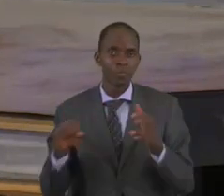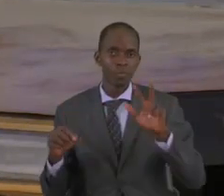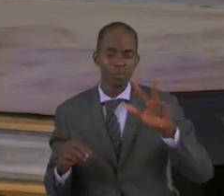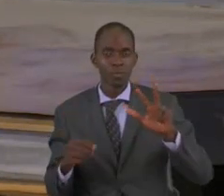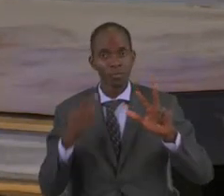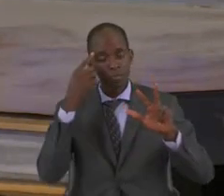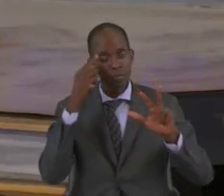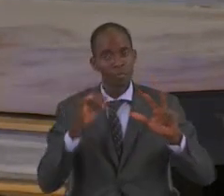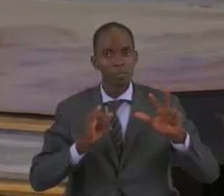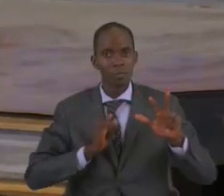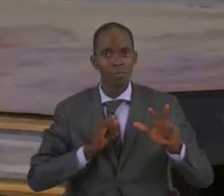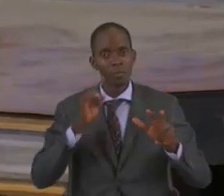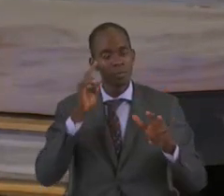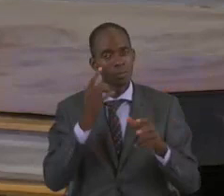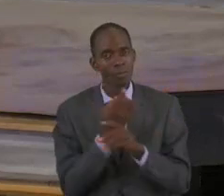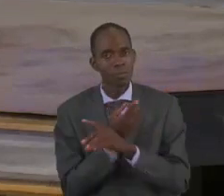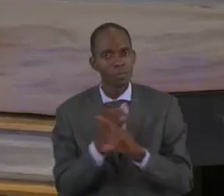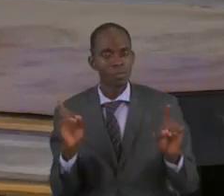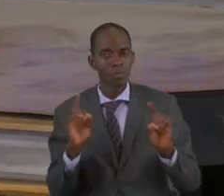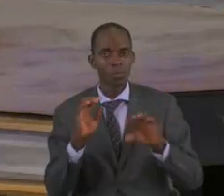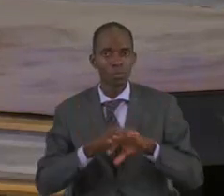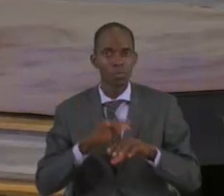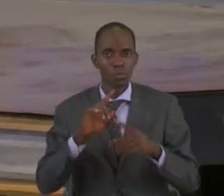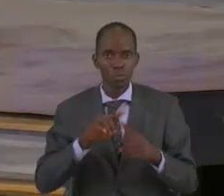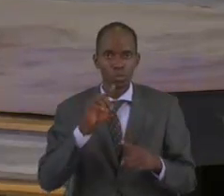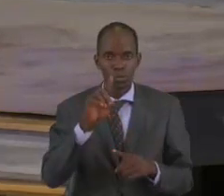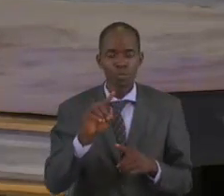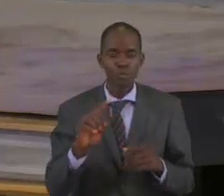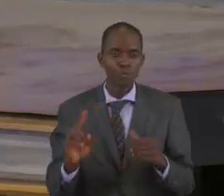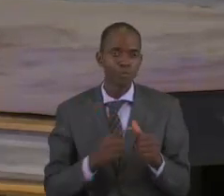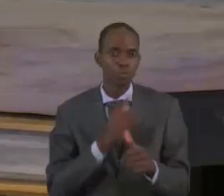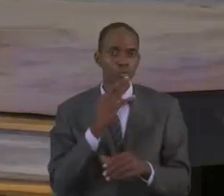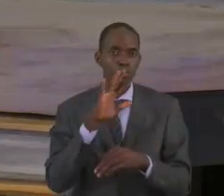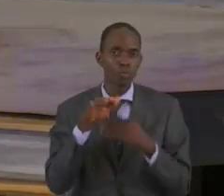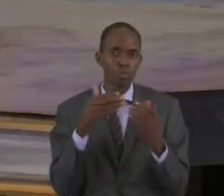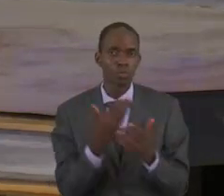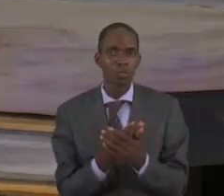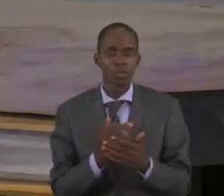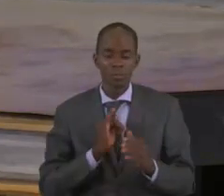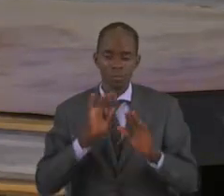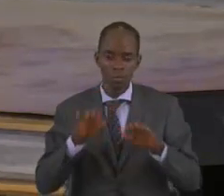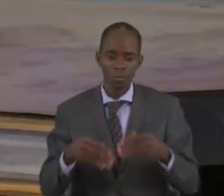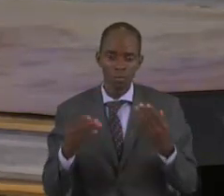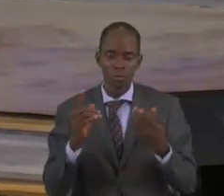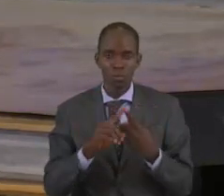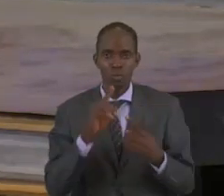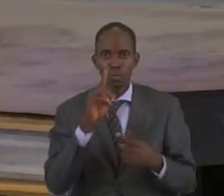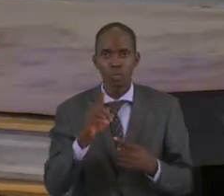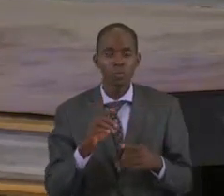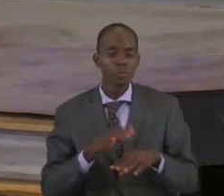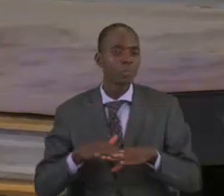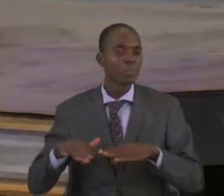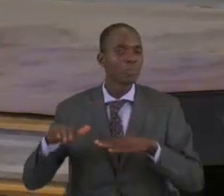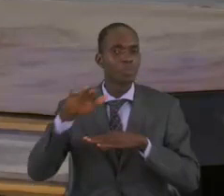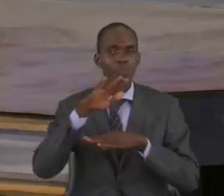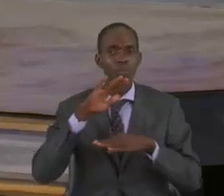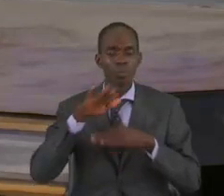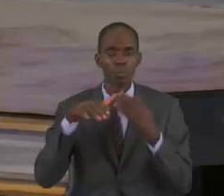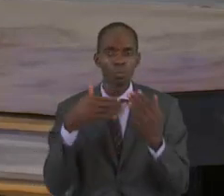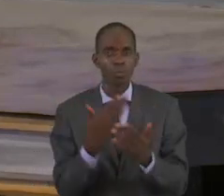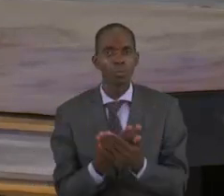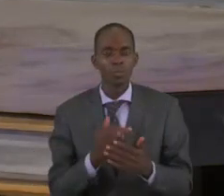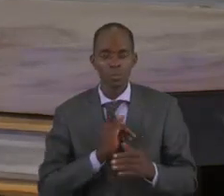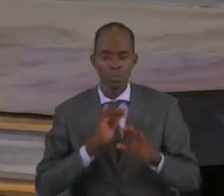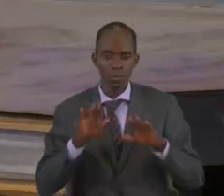I declare, I delivered unto you, first of all, I delivered unto you above all,